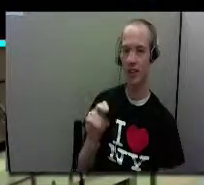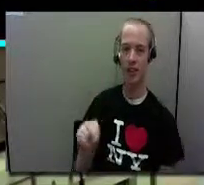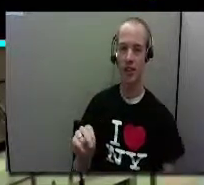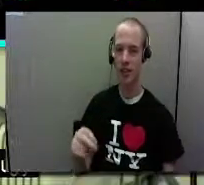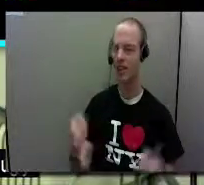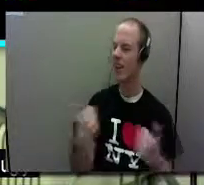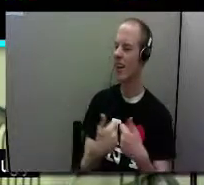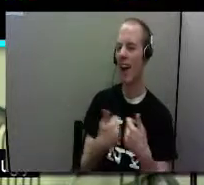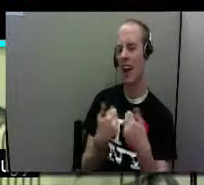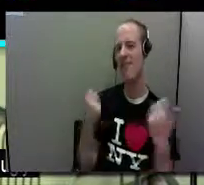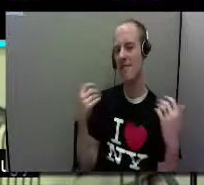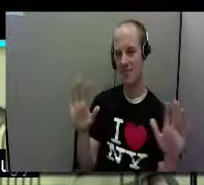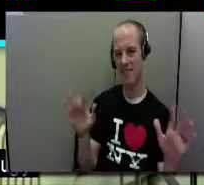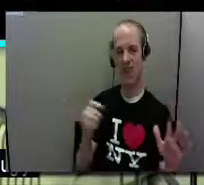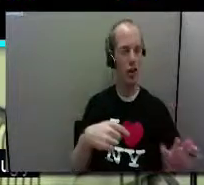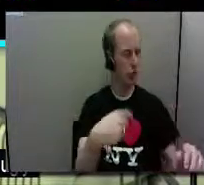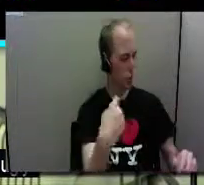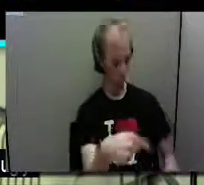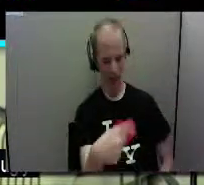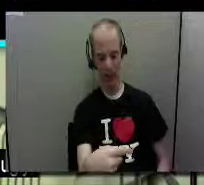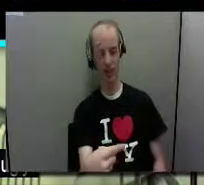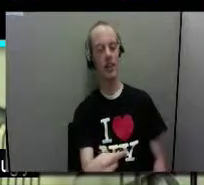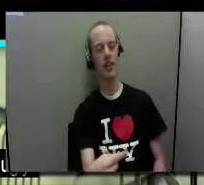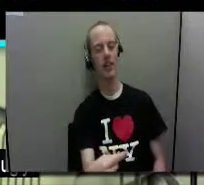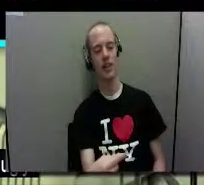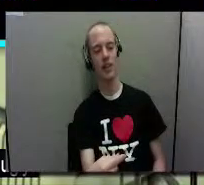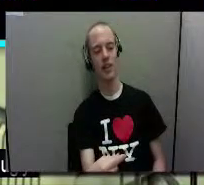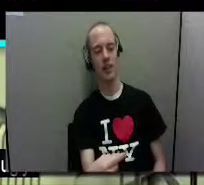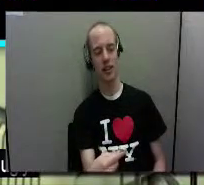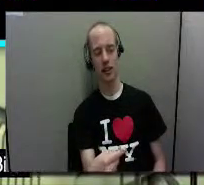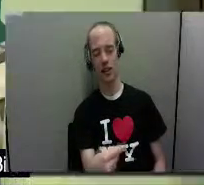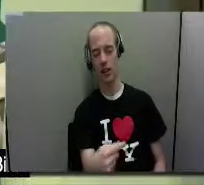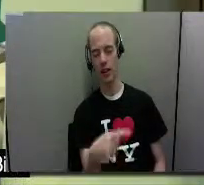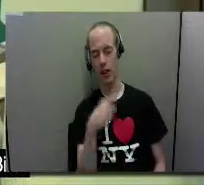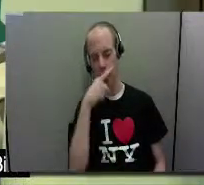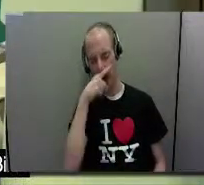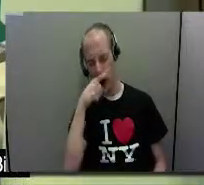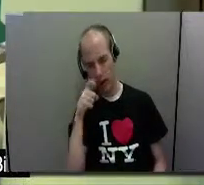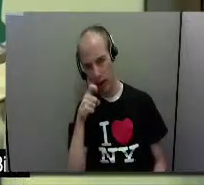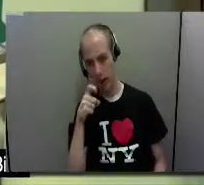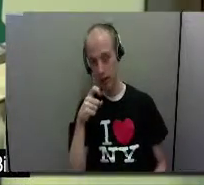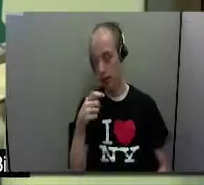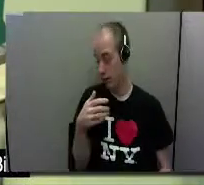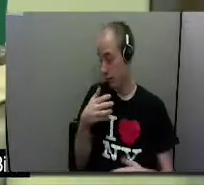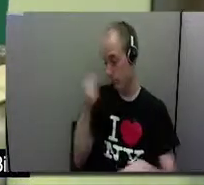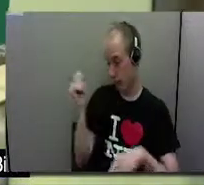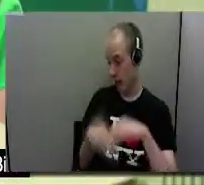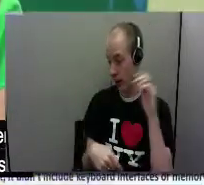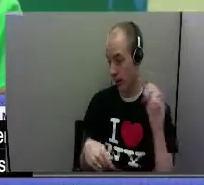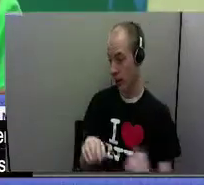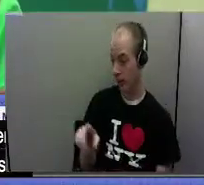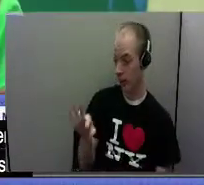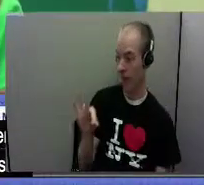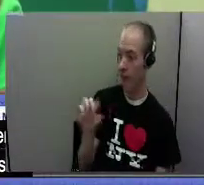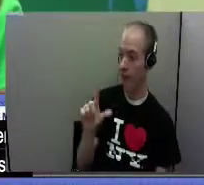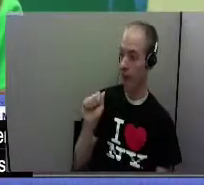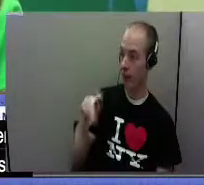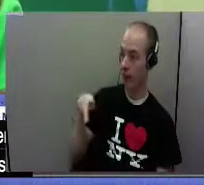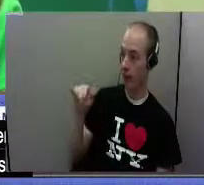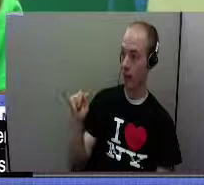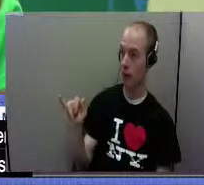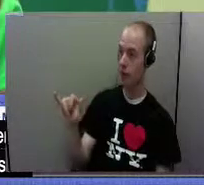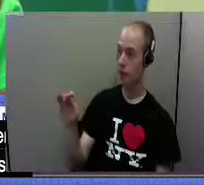Game over. It's green, which makes it look ugly. At least it's better than Flappy Bird. So every